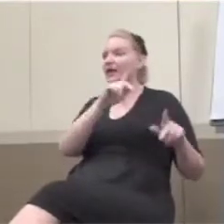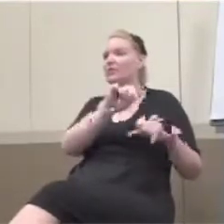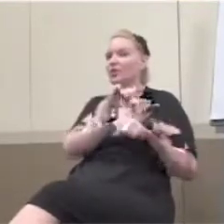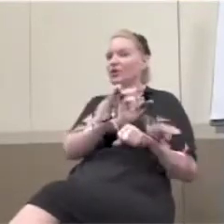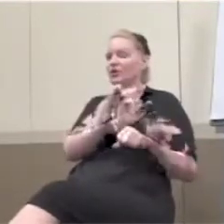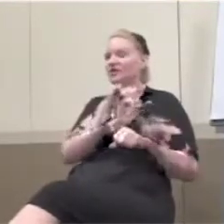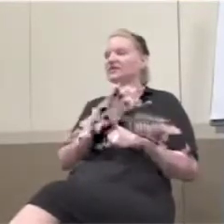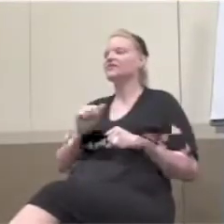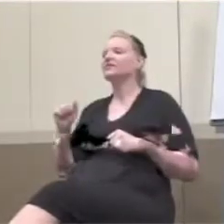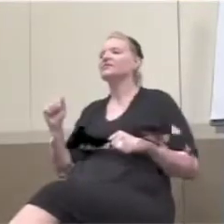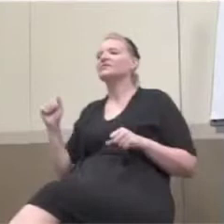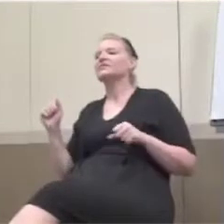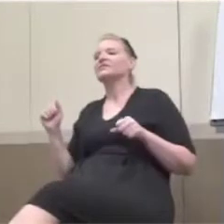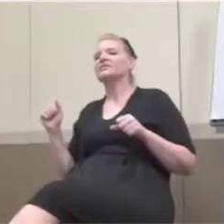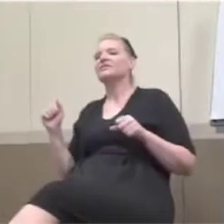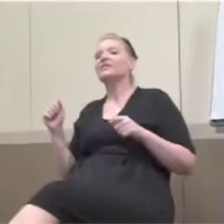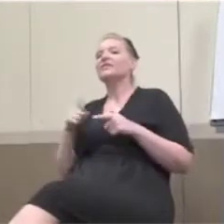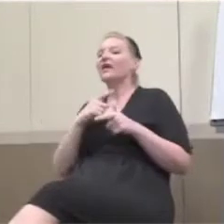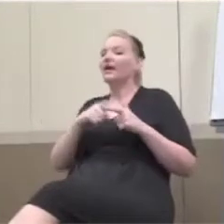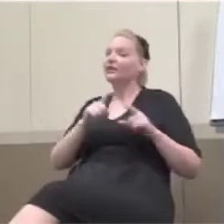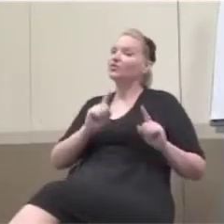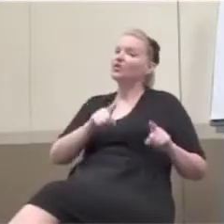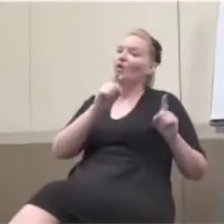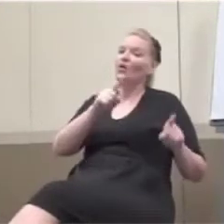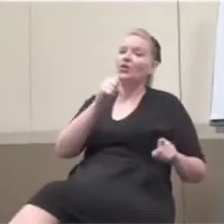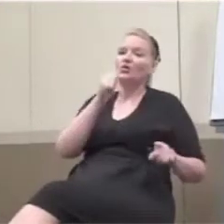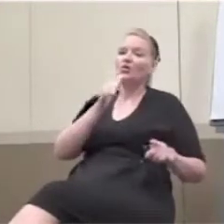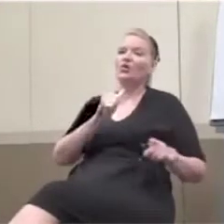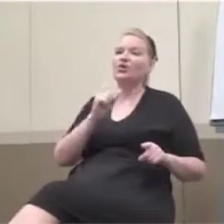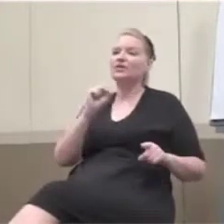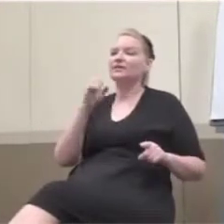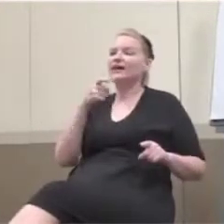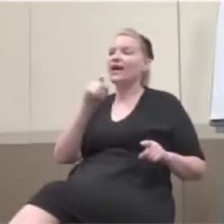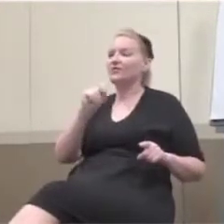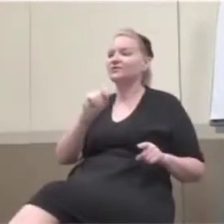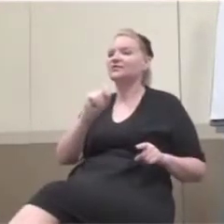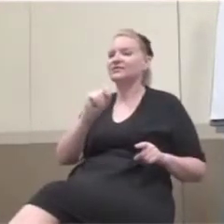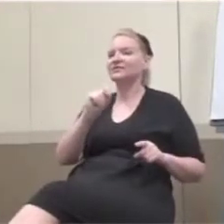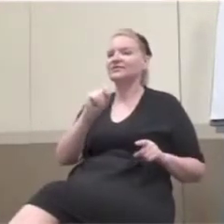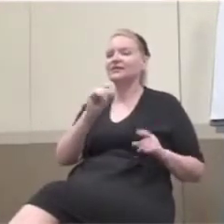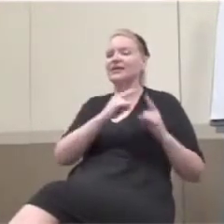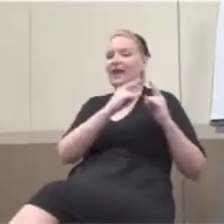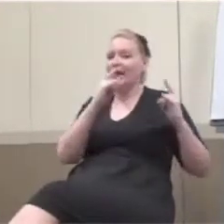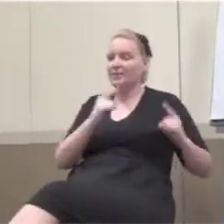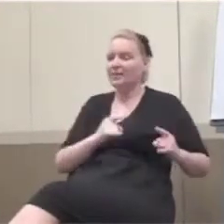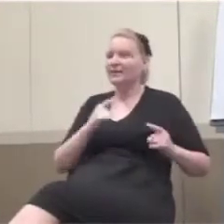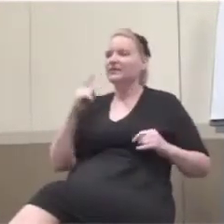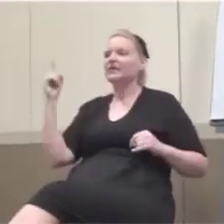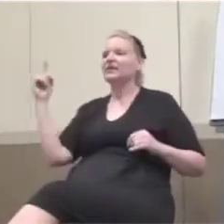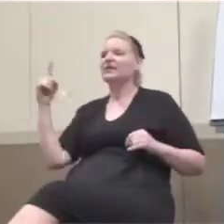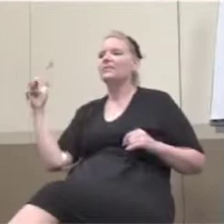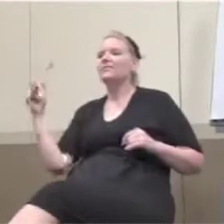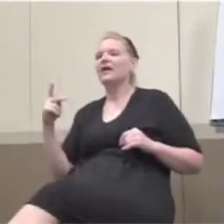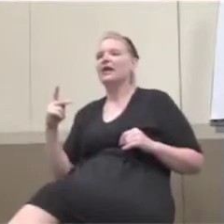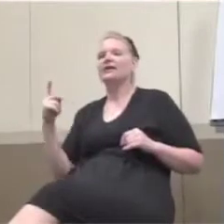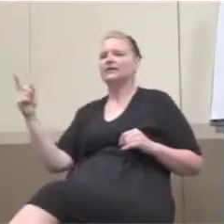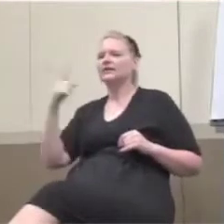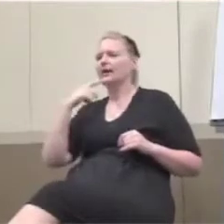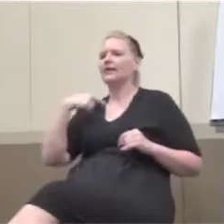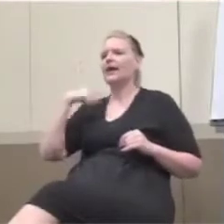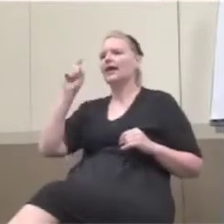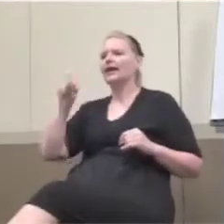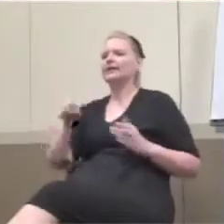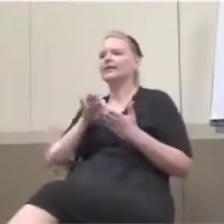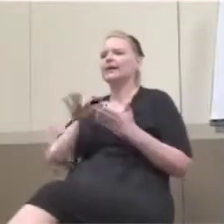came home, and then I was going Girl Scout camping with my daughter on Friday, and he came home and said, I had to count to 10 when I came home because